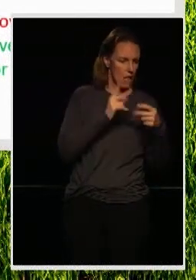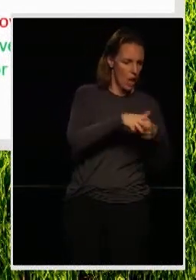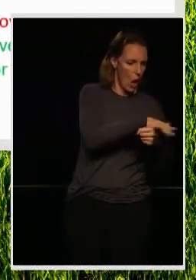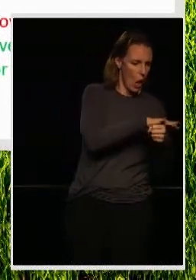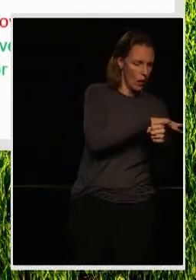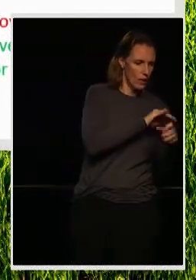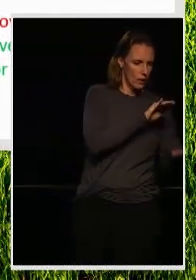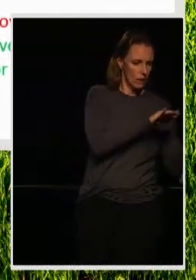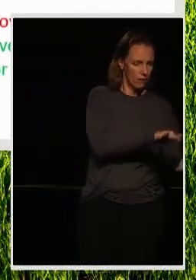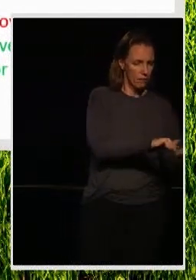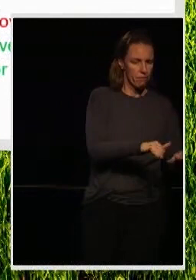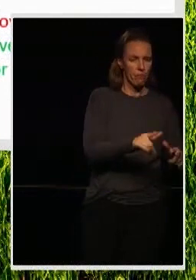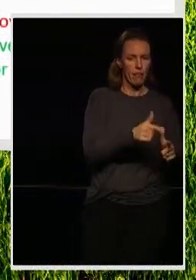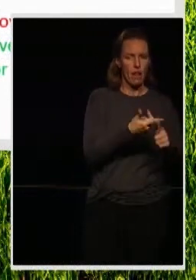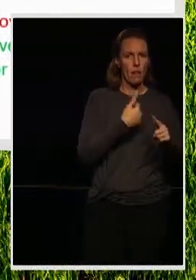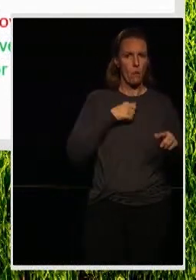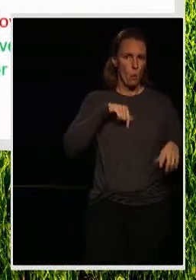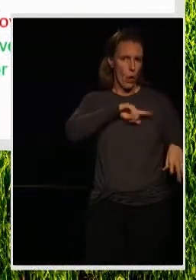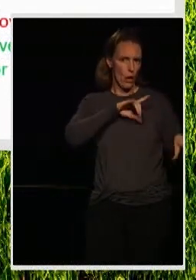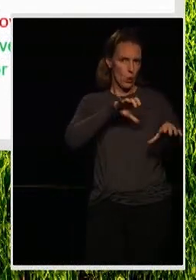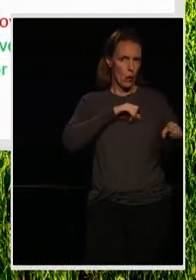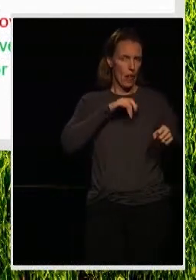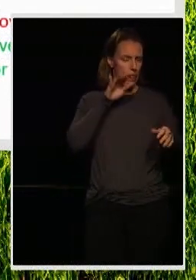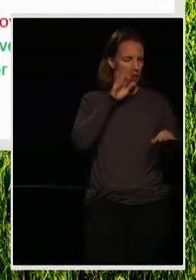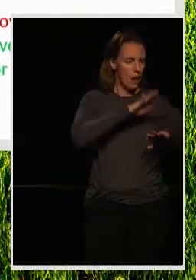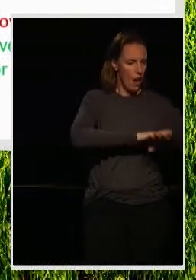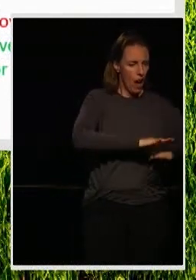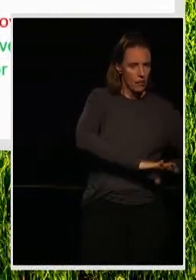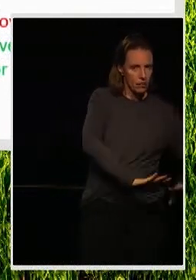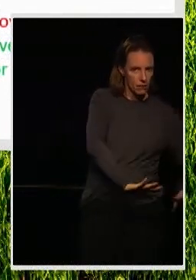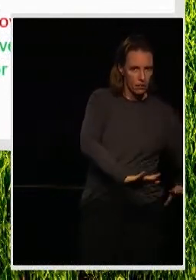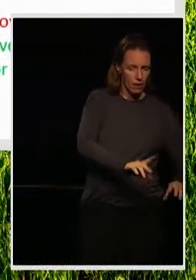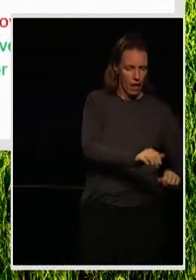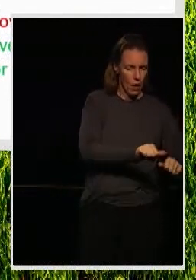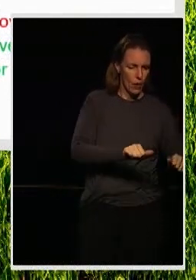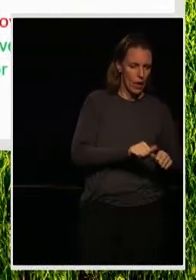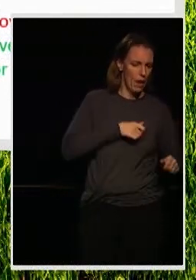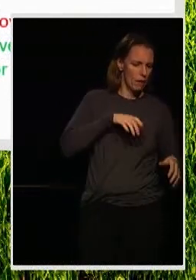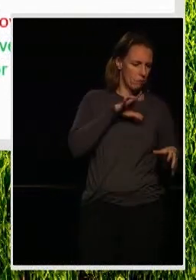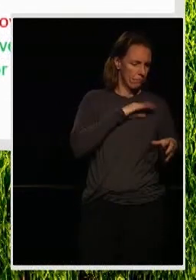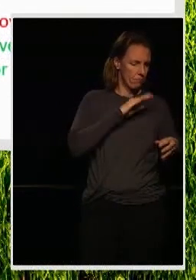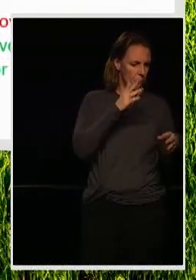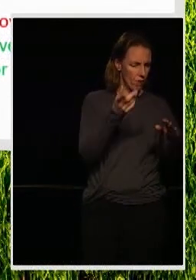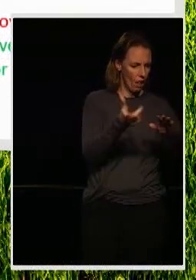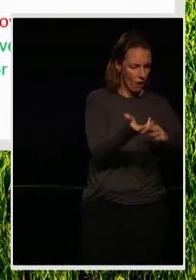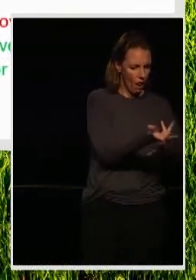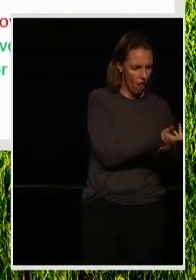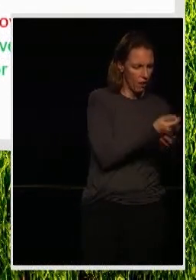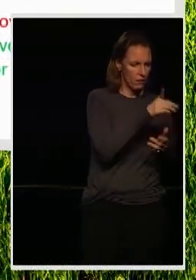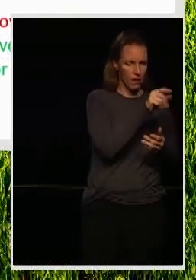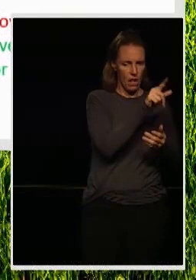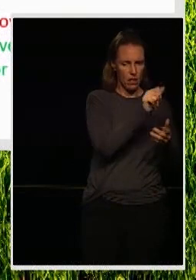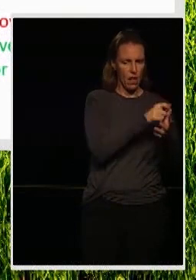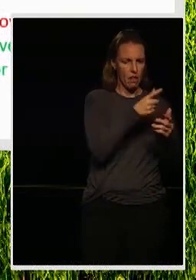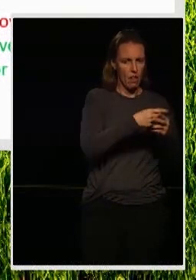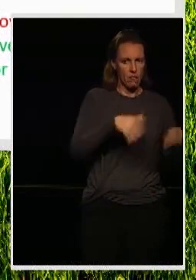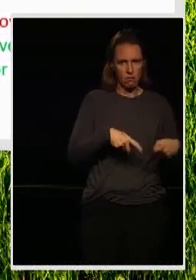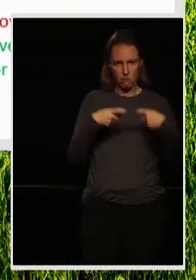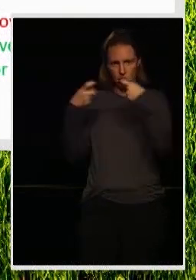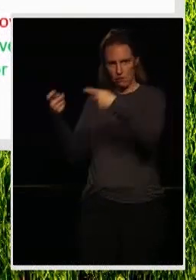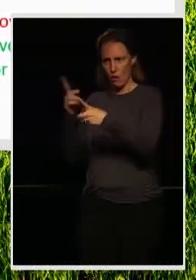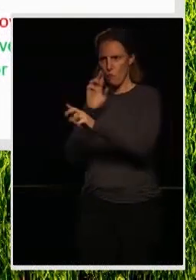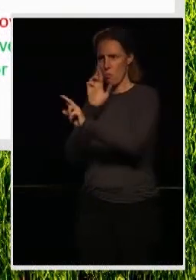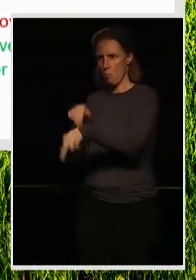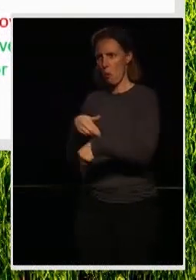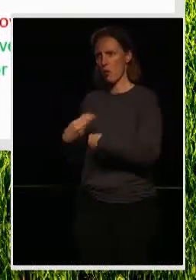and we are going to do the on-site image collection and image processing and generate the reports. And with our generated information,